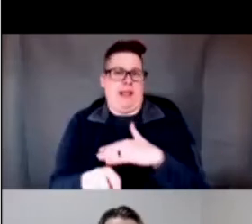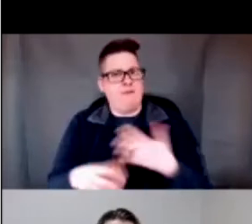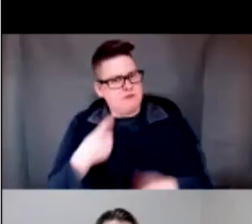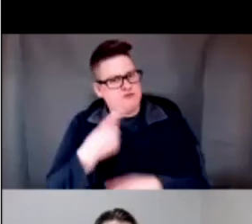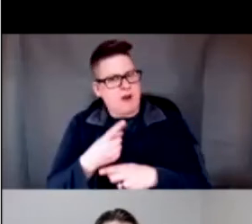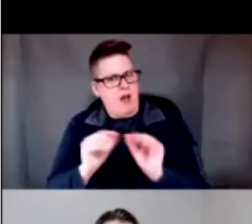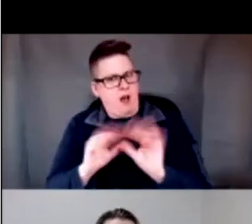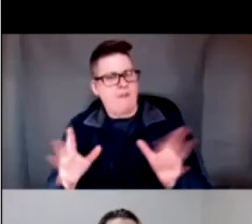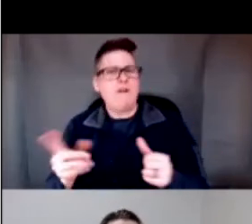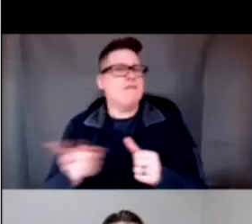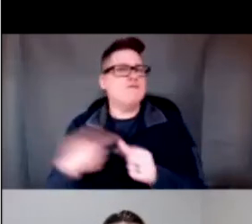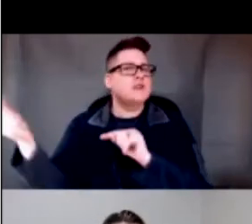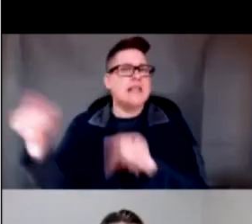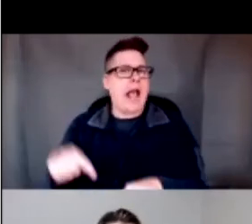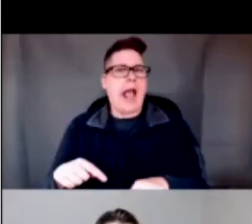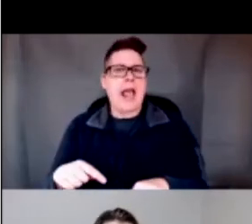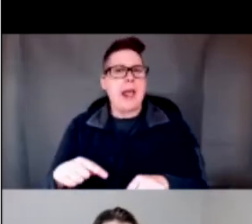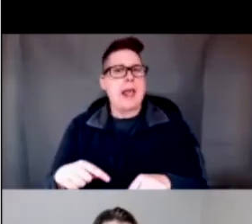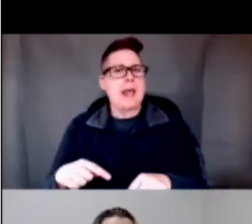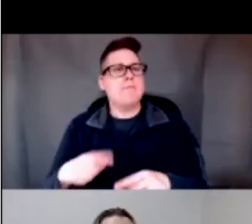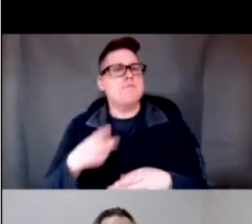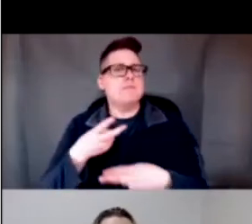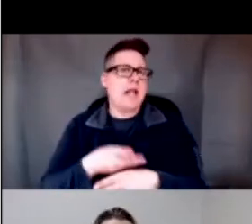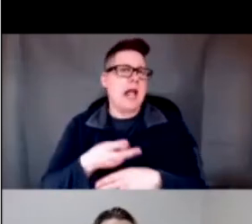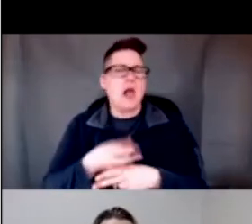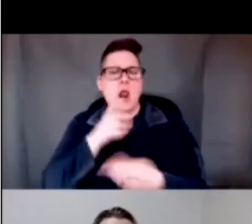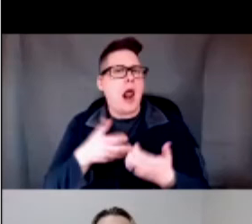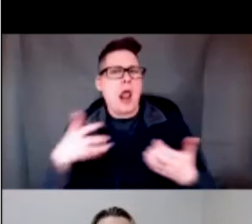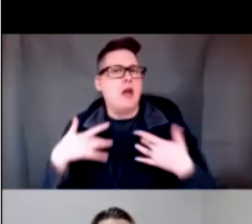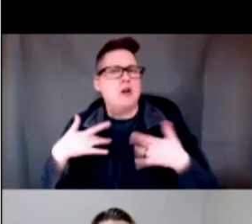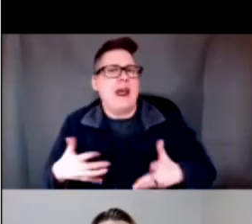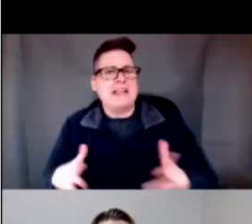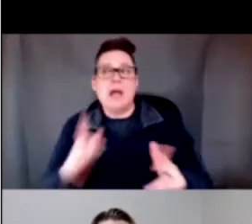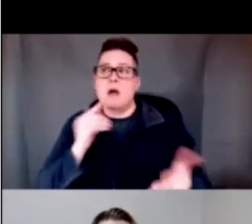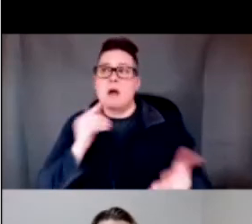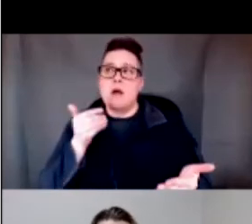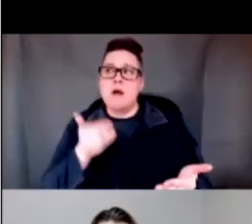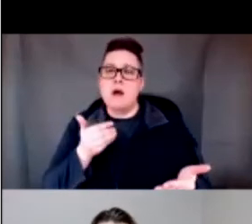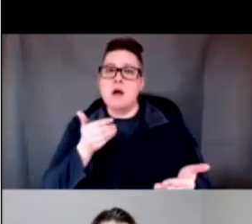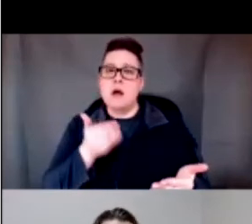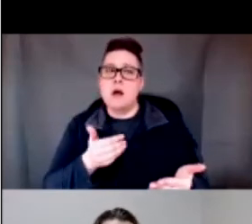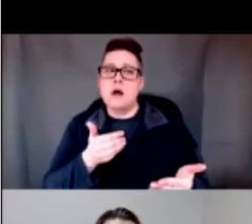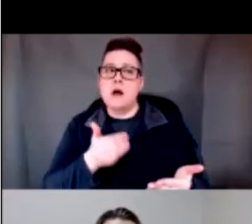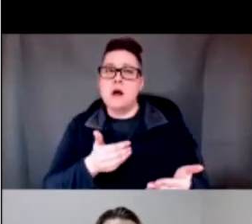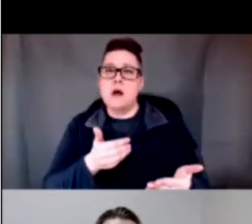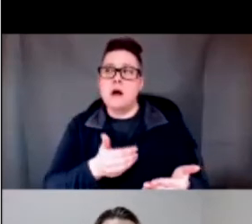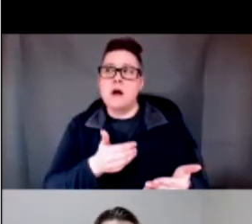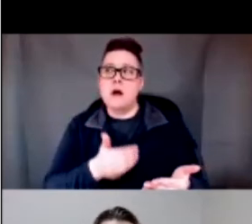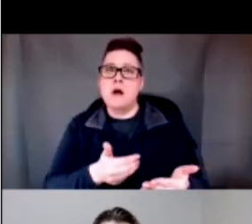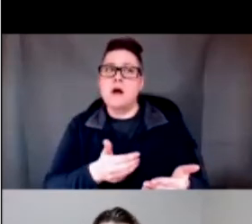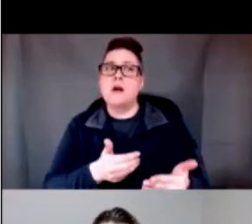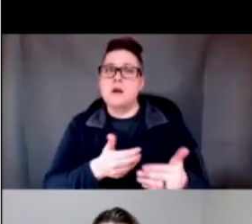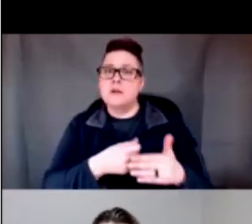came in for her prenatal care, she didn't have much on the side of depression and anxiety. But as her pregnancy was progressing, and probably